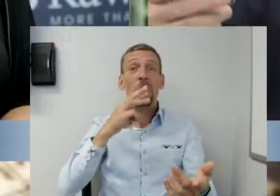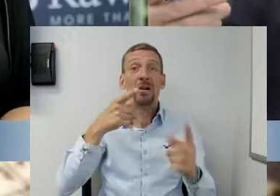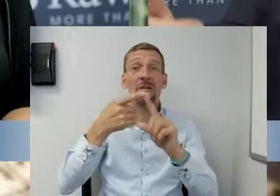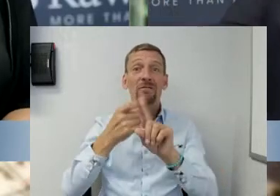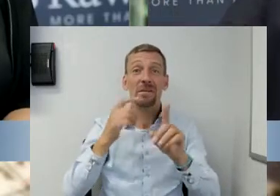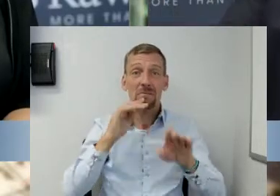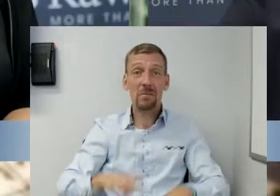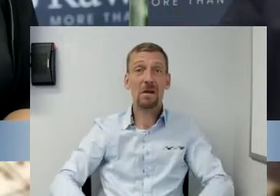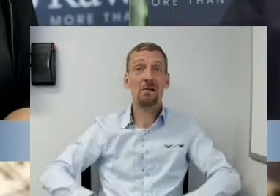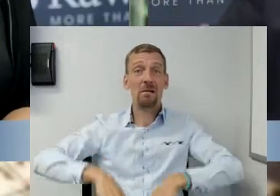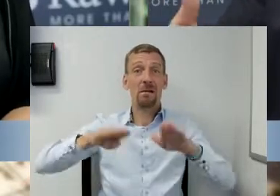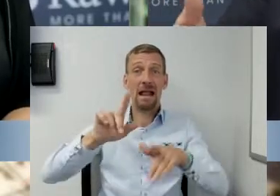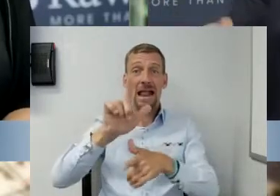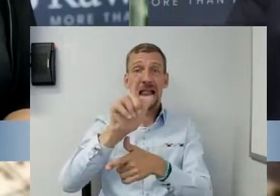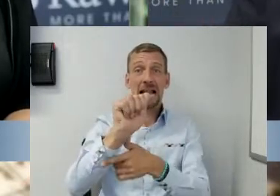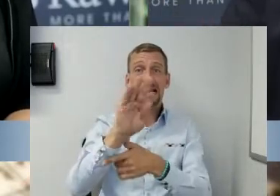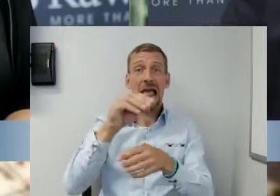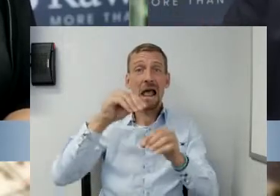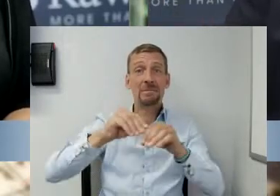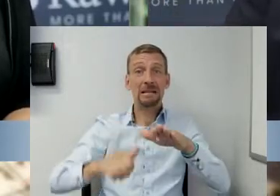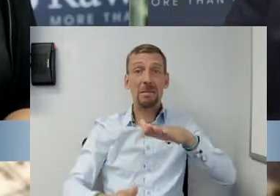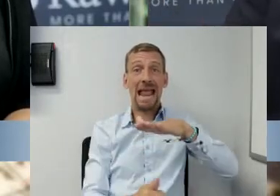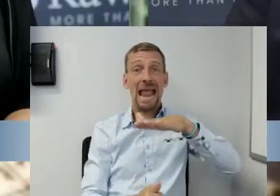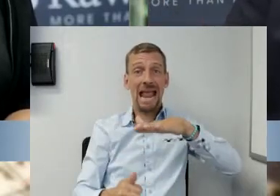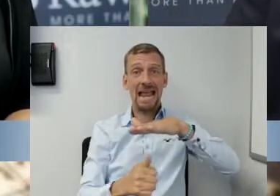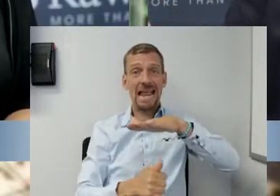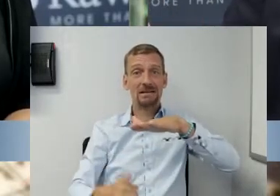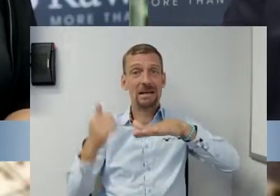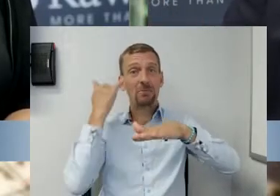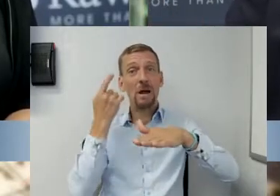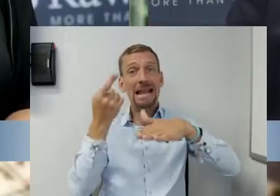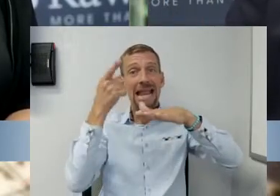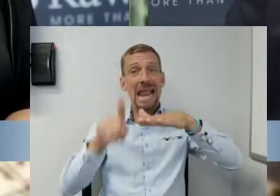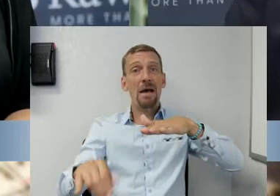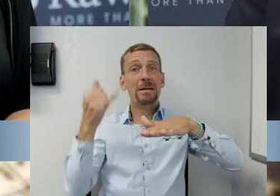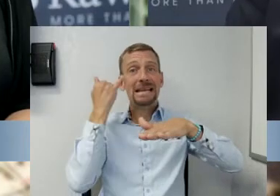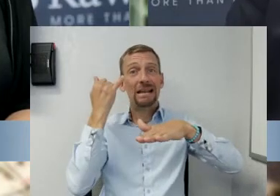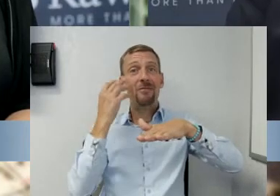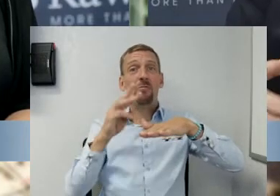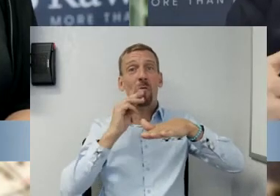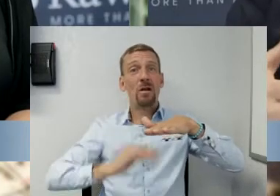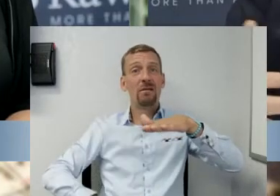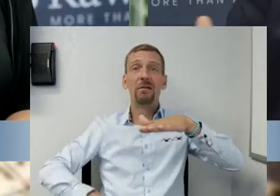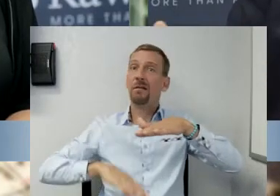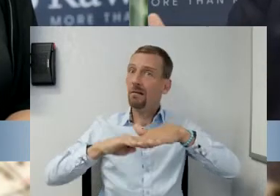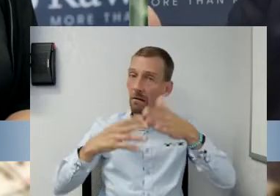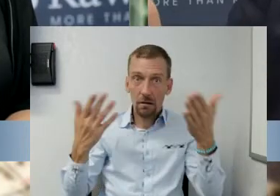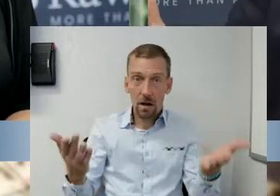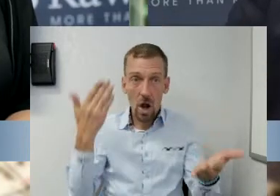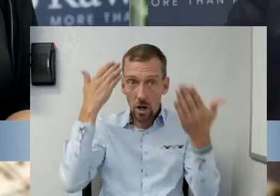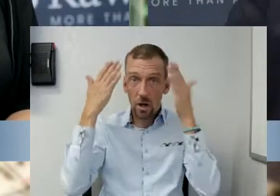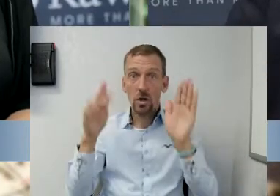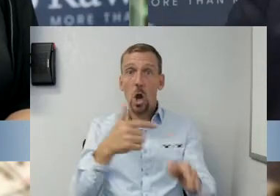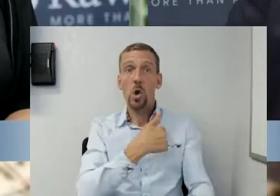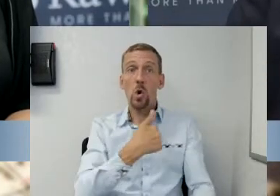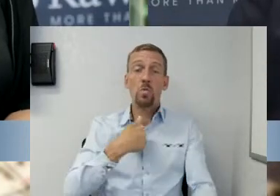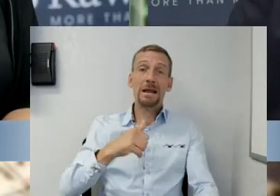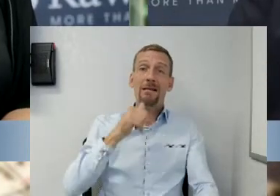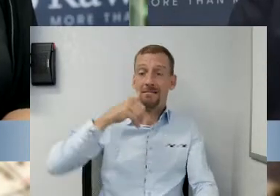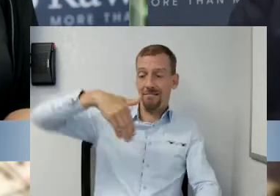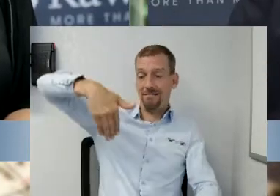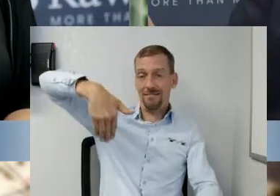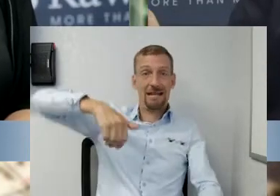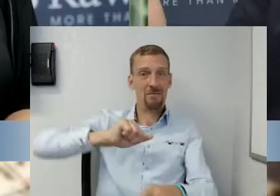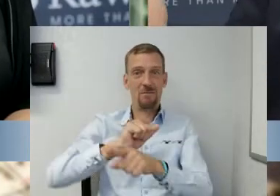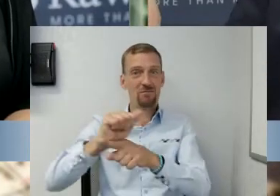basement, which is where our laboratory is. And so I don't think we've ever practiced, a riot.